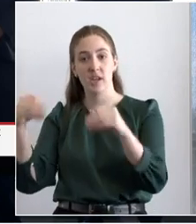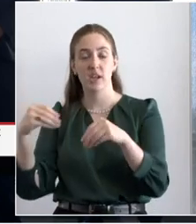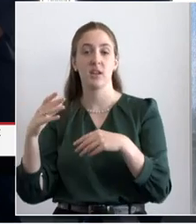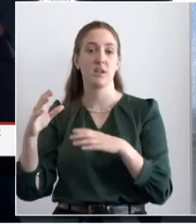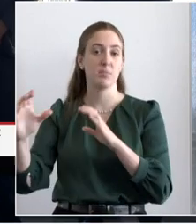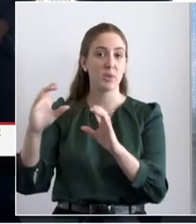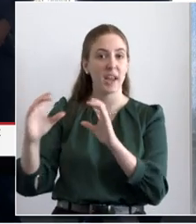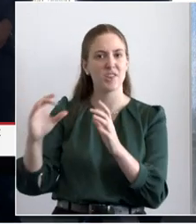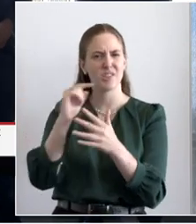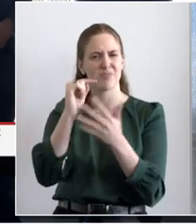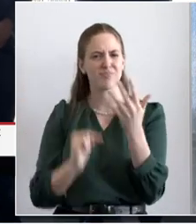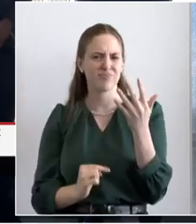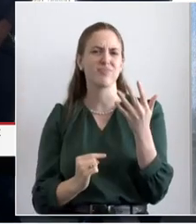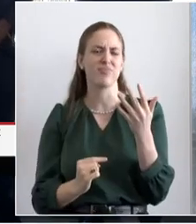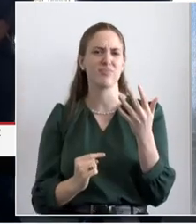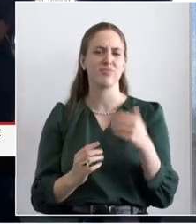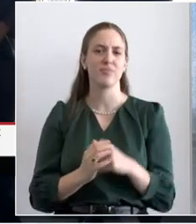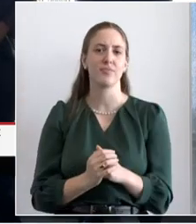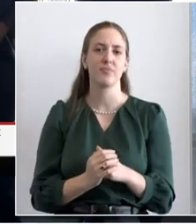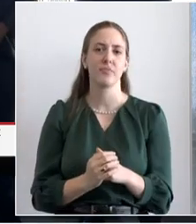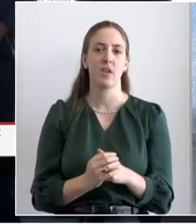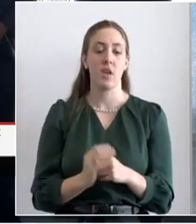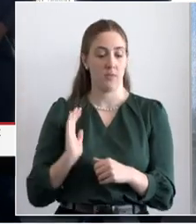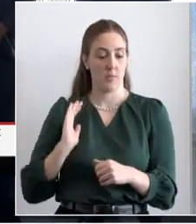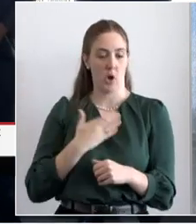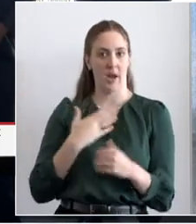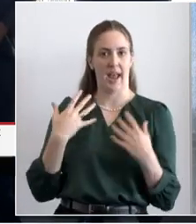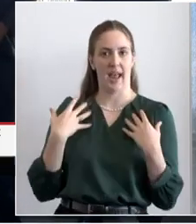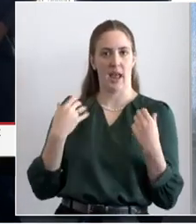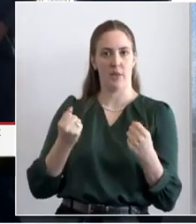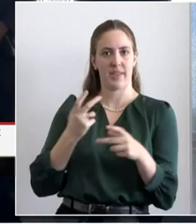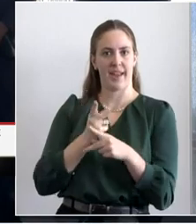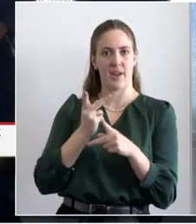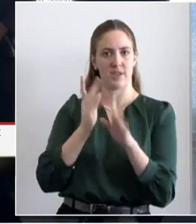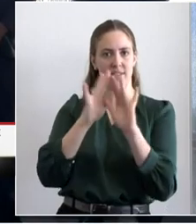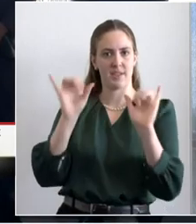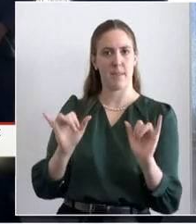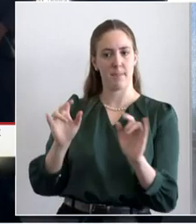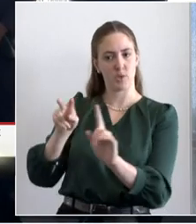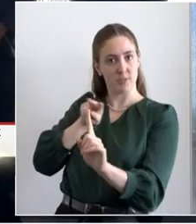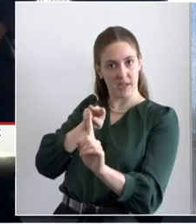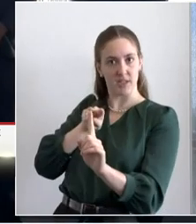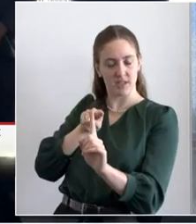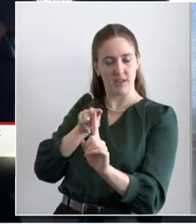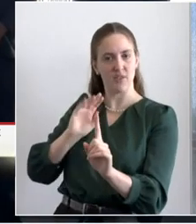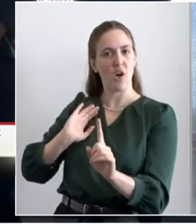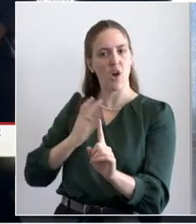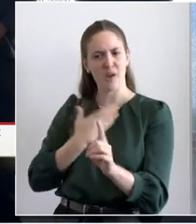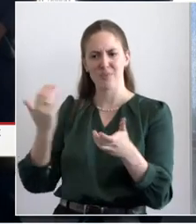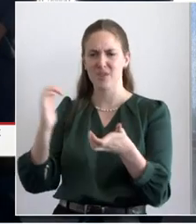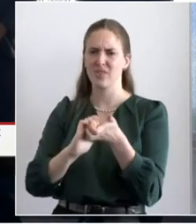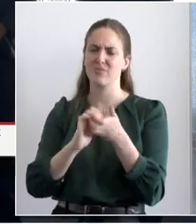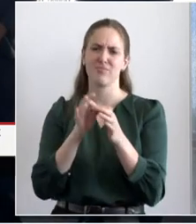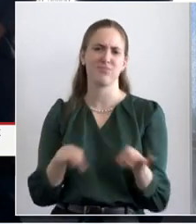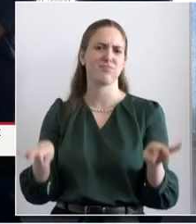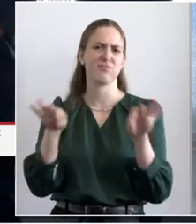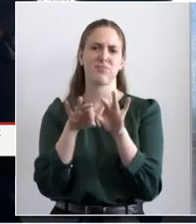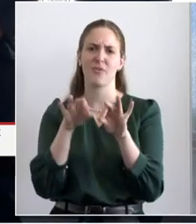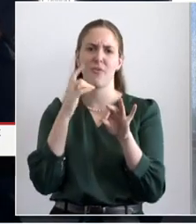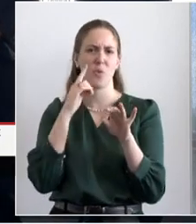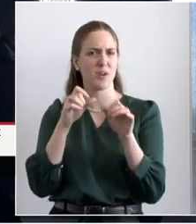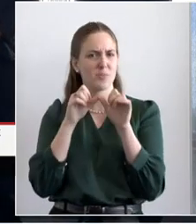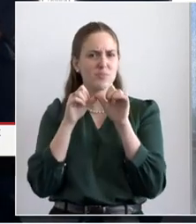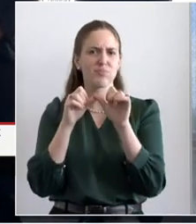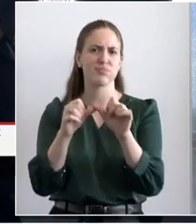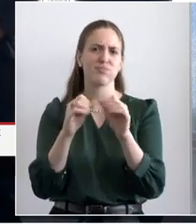communications. Simply from a healthcare system perspective, this work and our partnership is crucial in advancing the equity